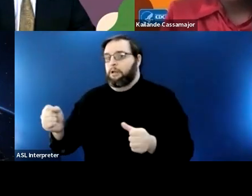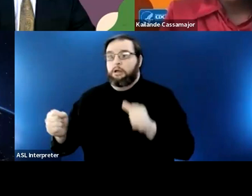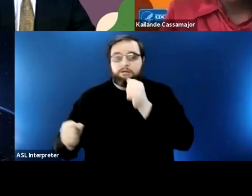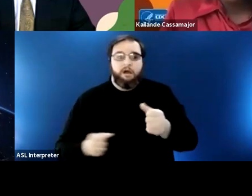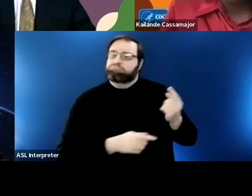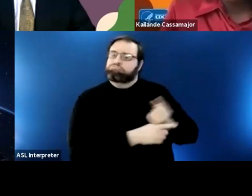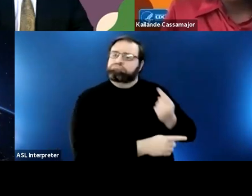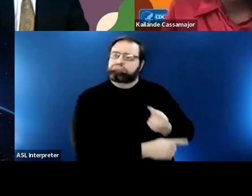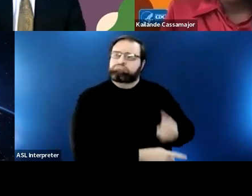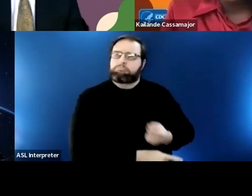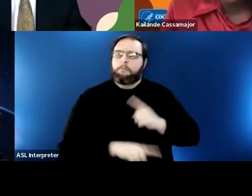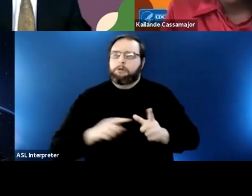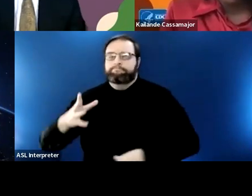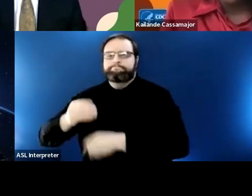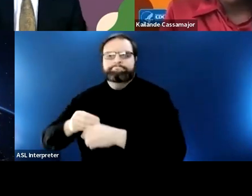we see?